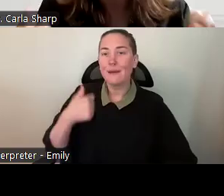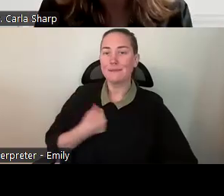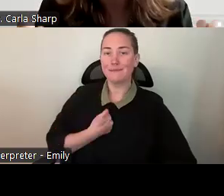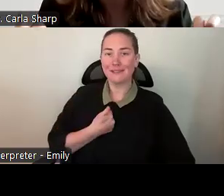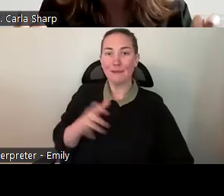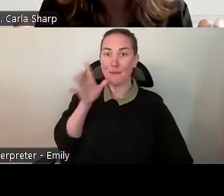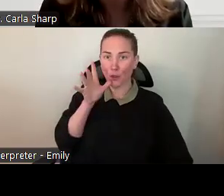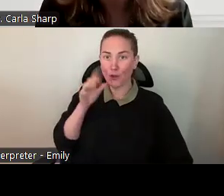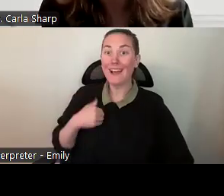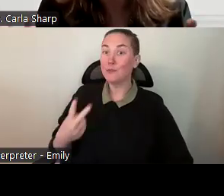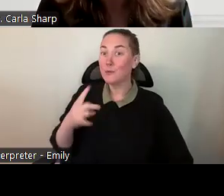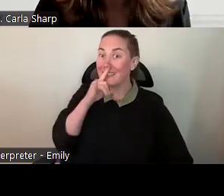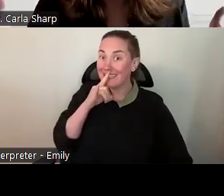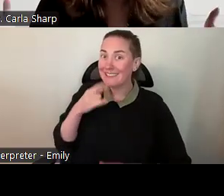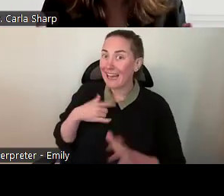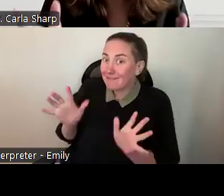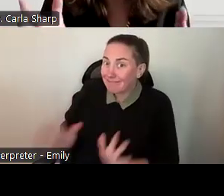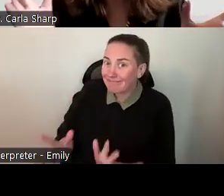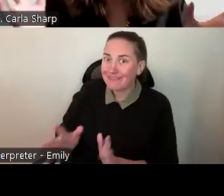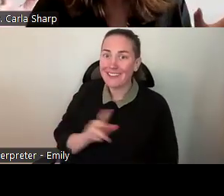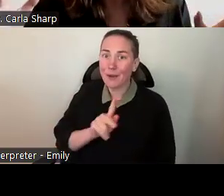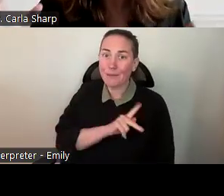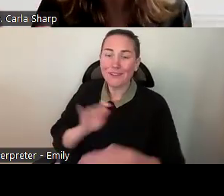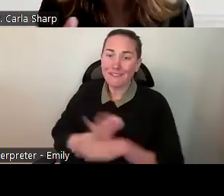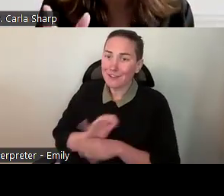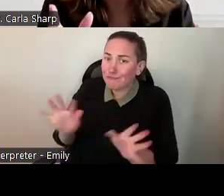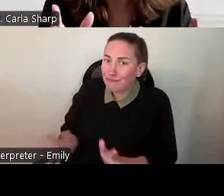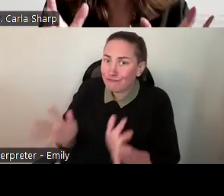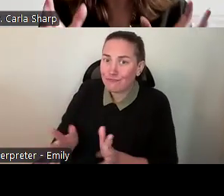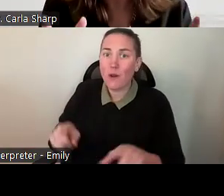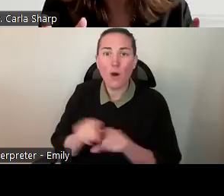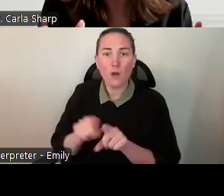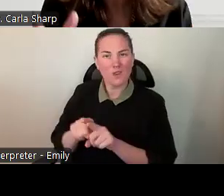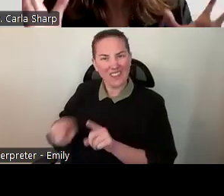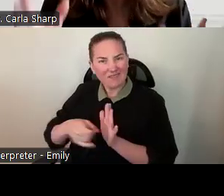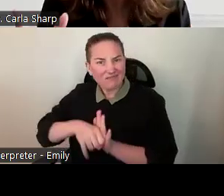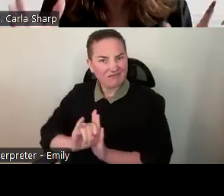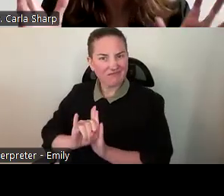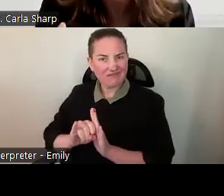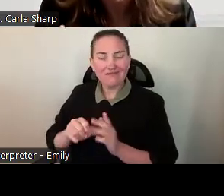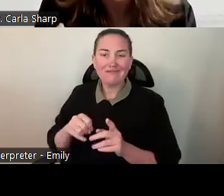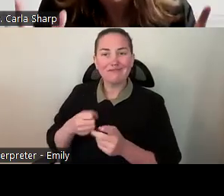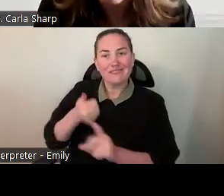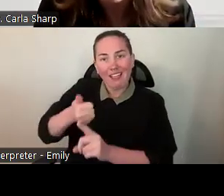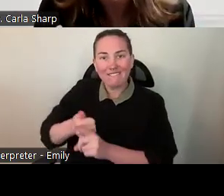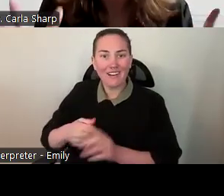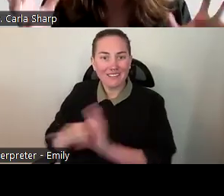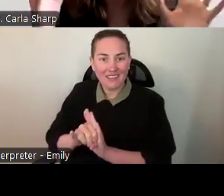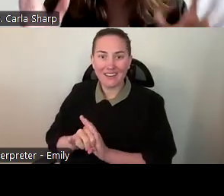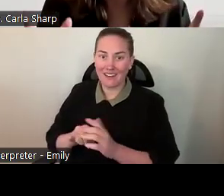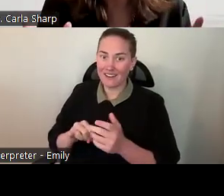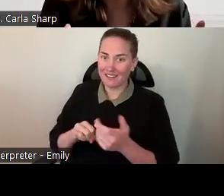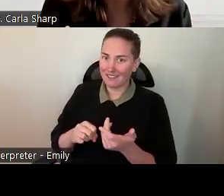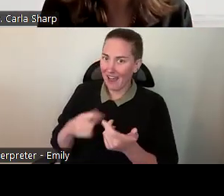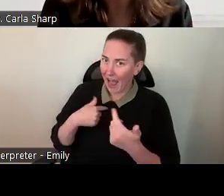about supporting their personality functioning and their development of self as a mom through trying my best to